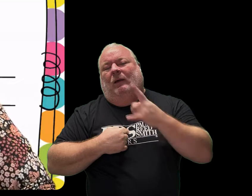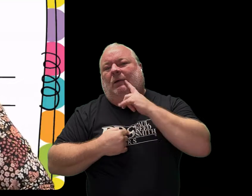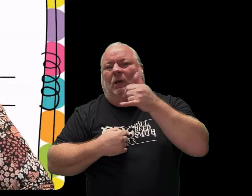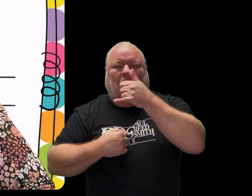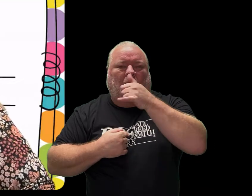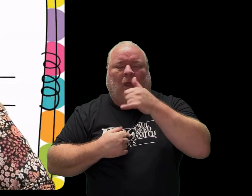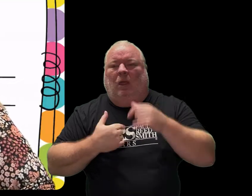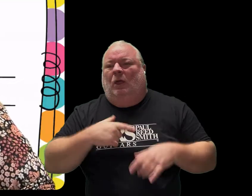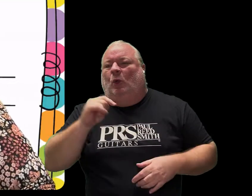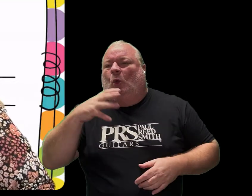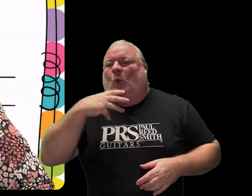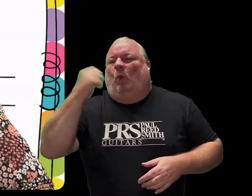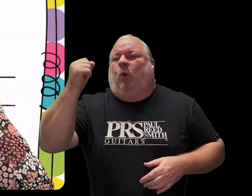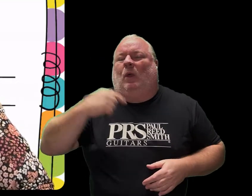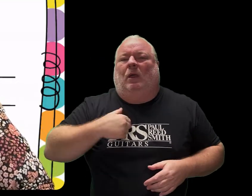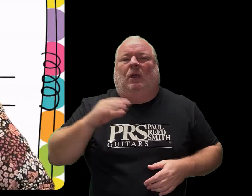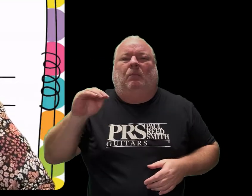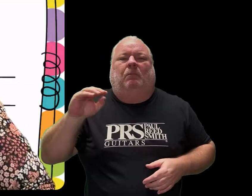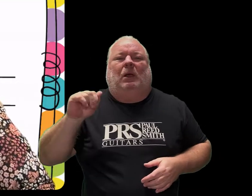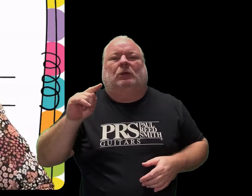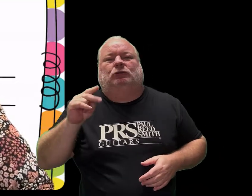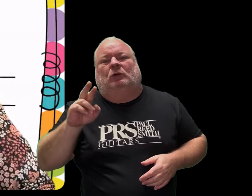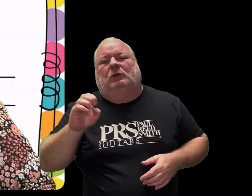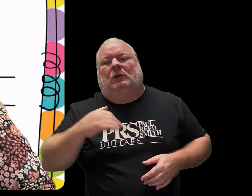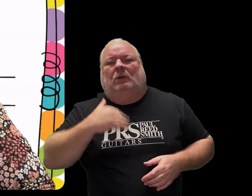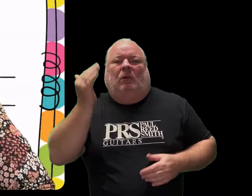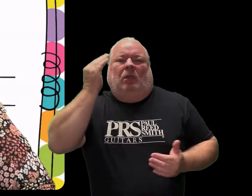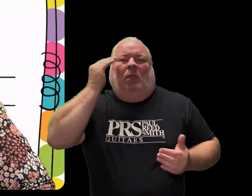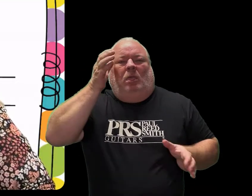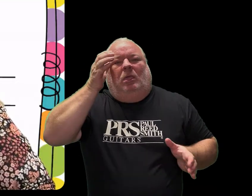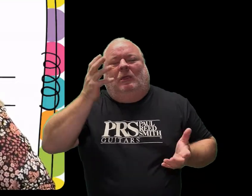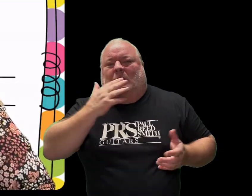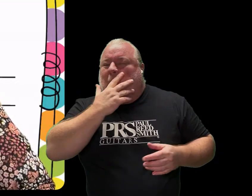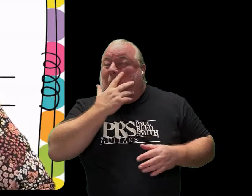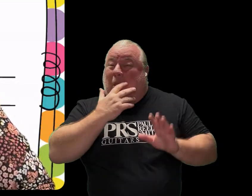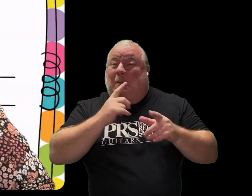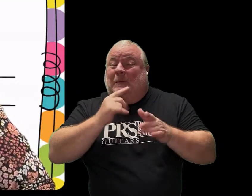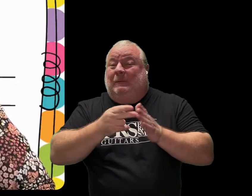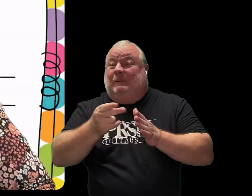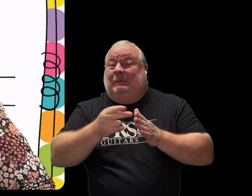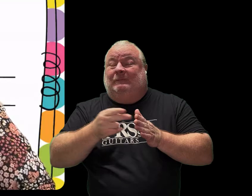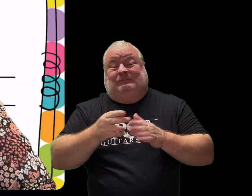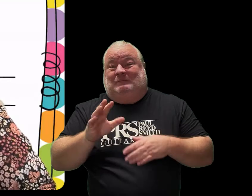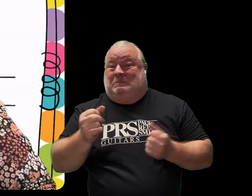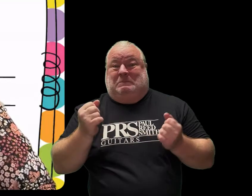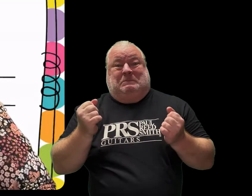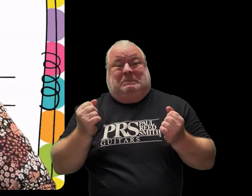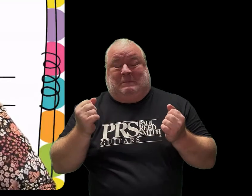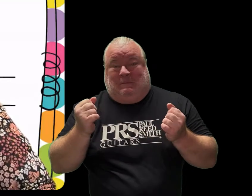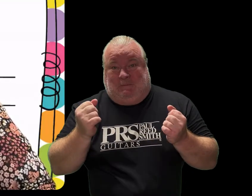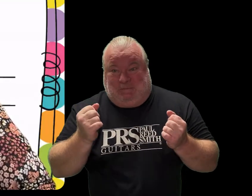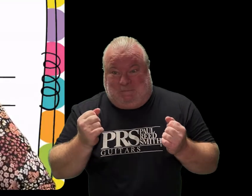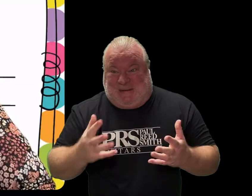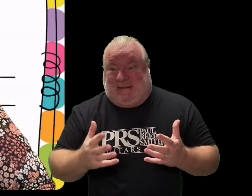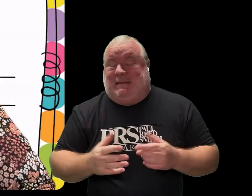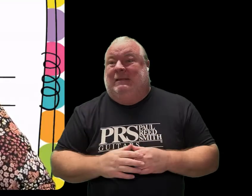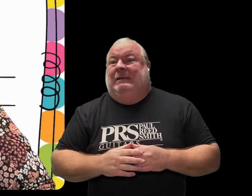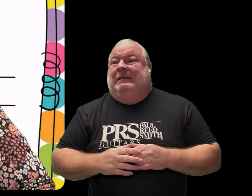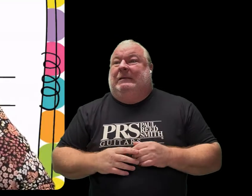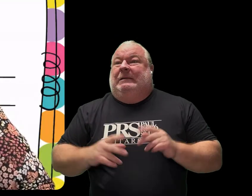and silly, and they're too old. But I need to tell you that the majority of